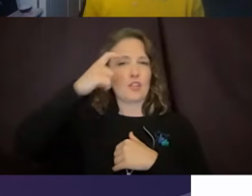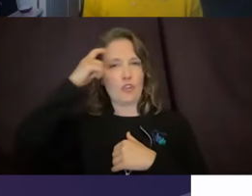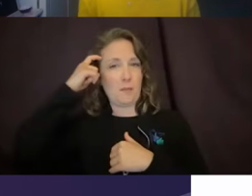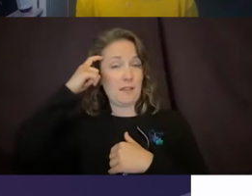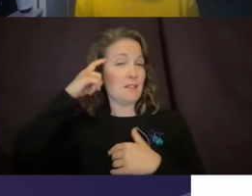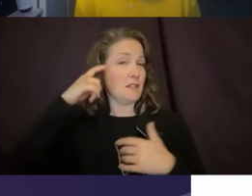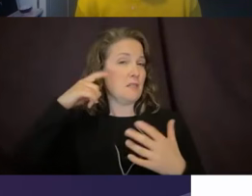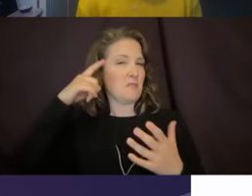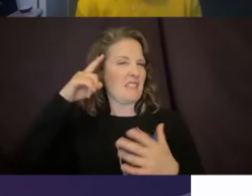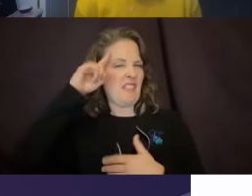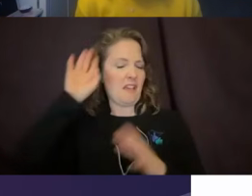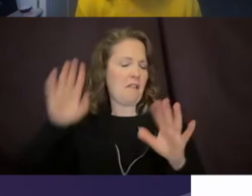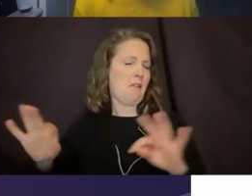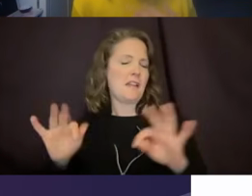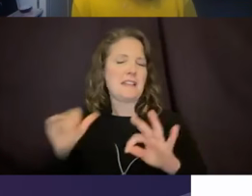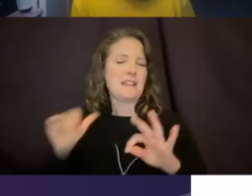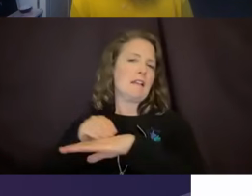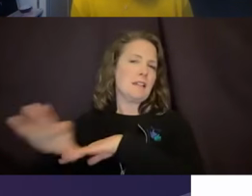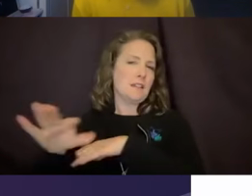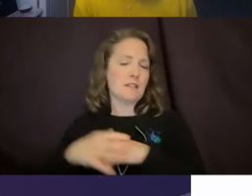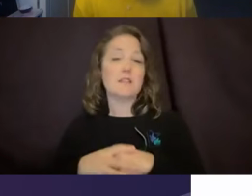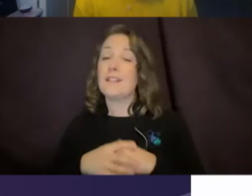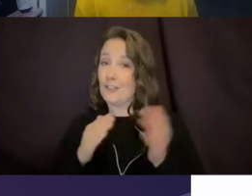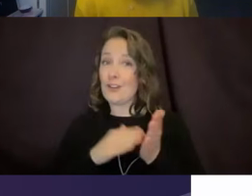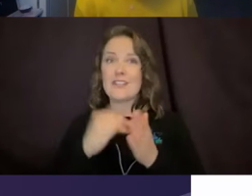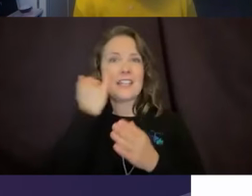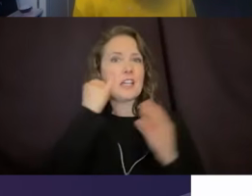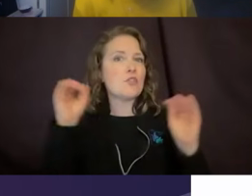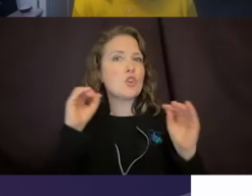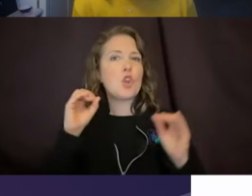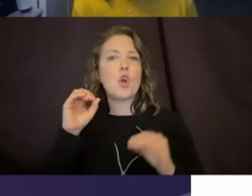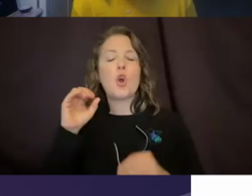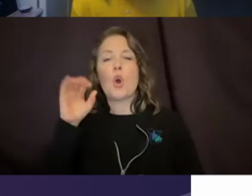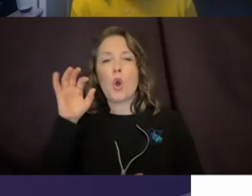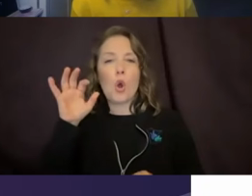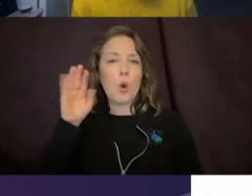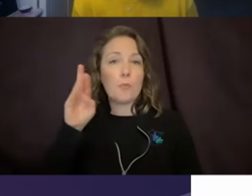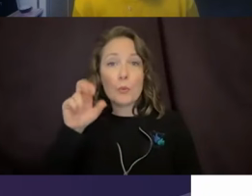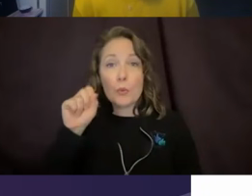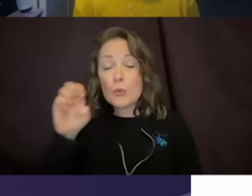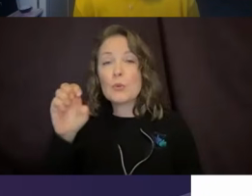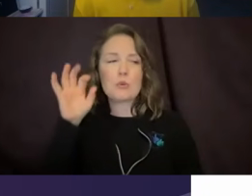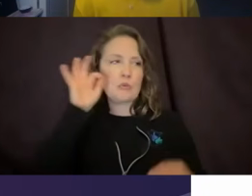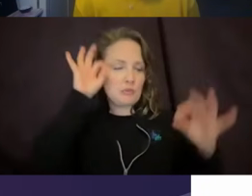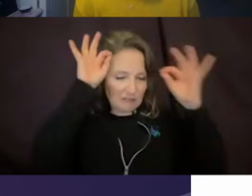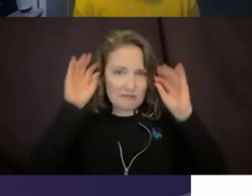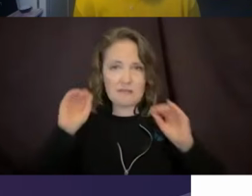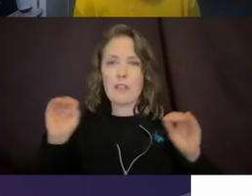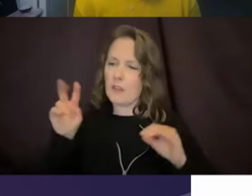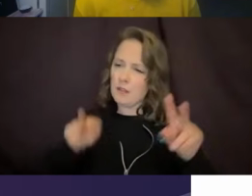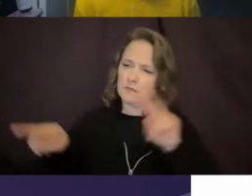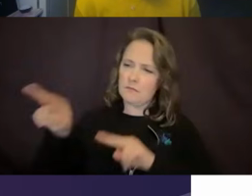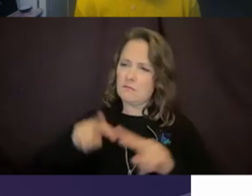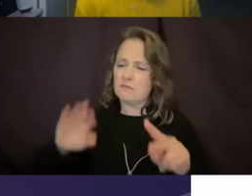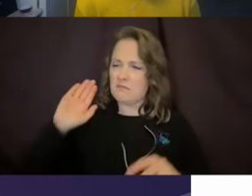think sometimes, especially if there aren't like physical bruises or things, sometimes like, I don't really know what's going on with this kid. And I think